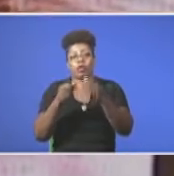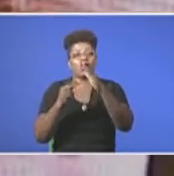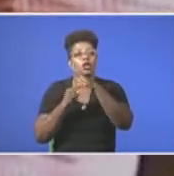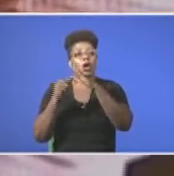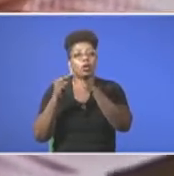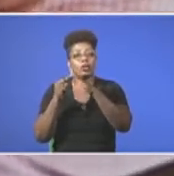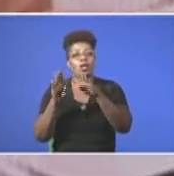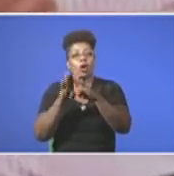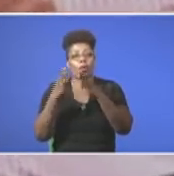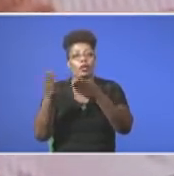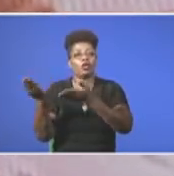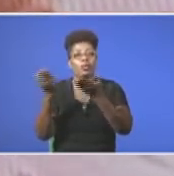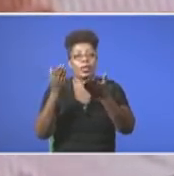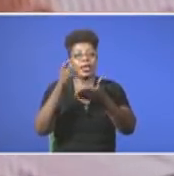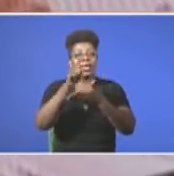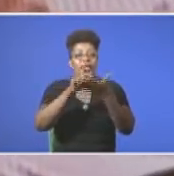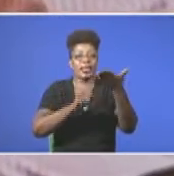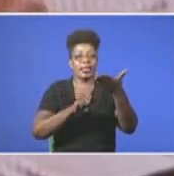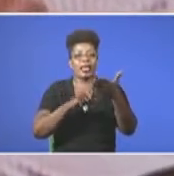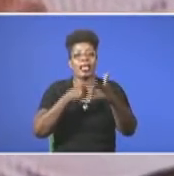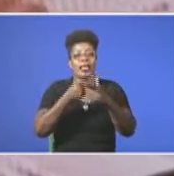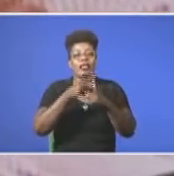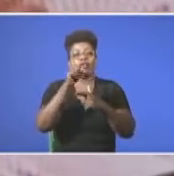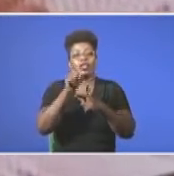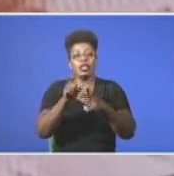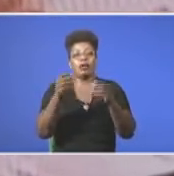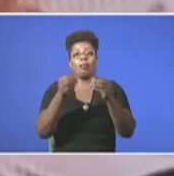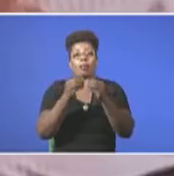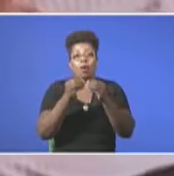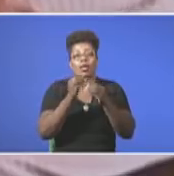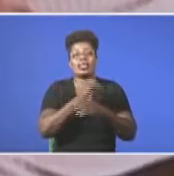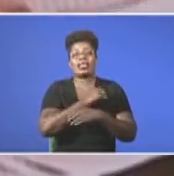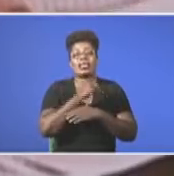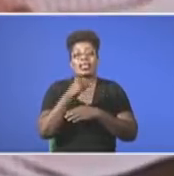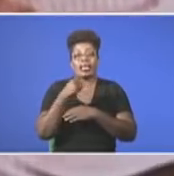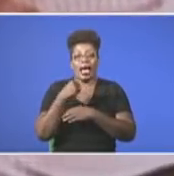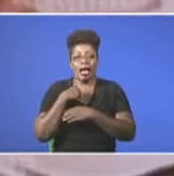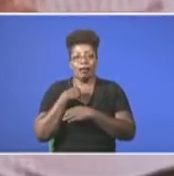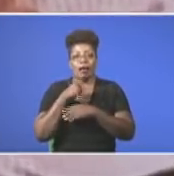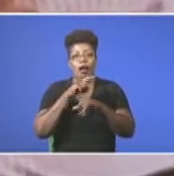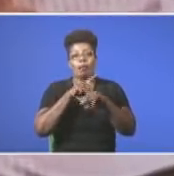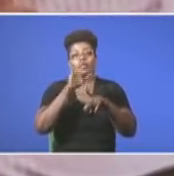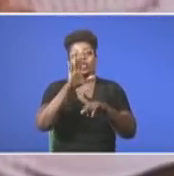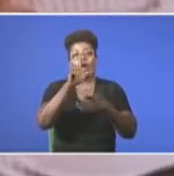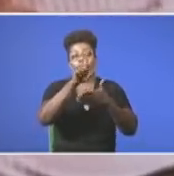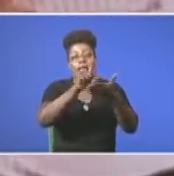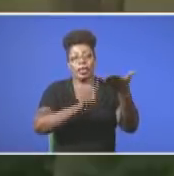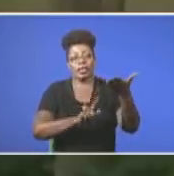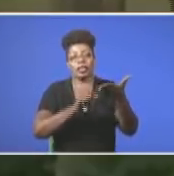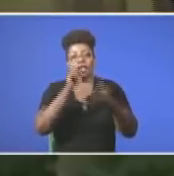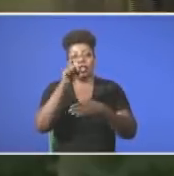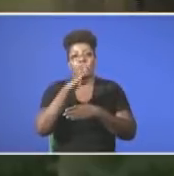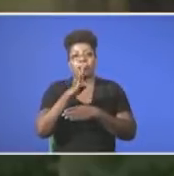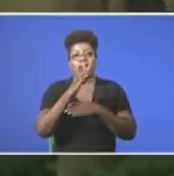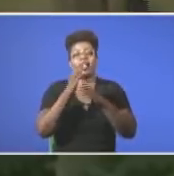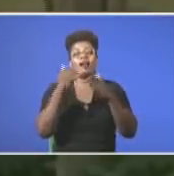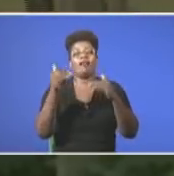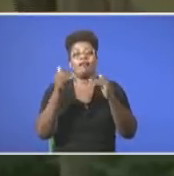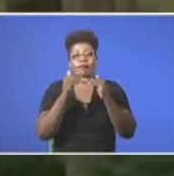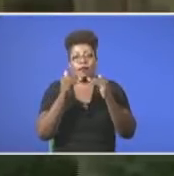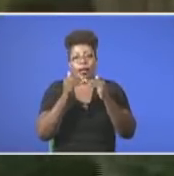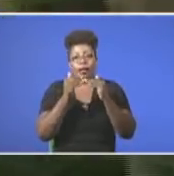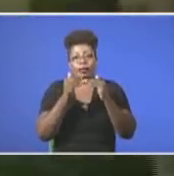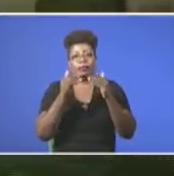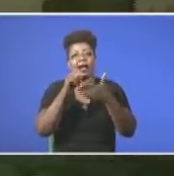list. Because then you would need more staff. But your list should be fair. Your list should consist of Bahamians. That's all.